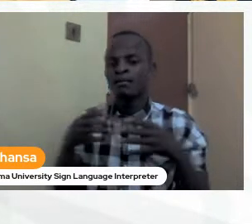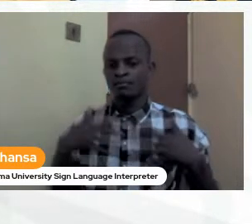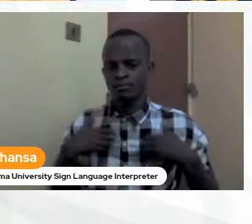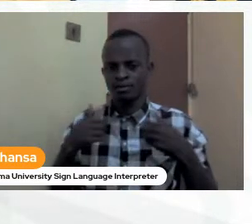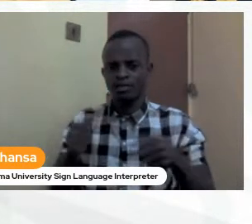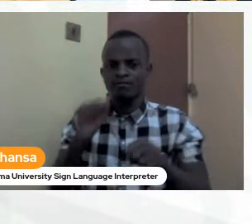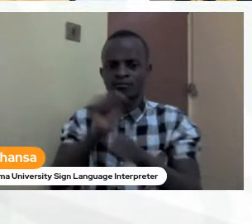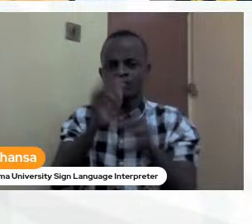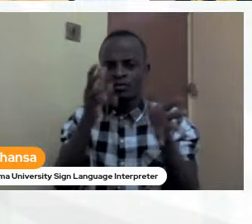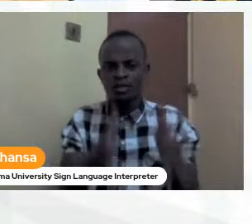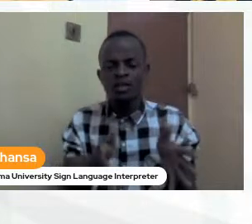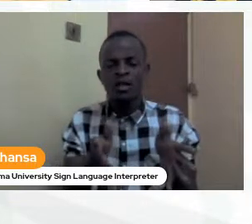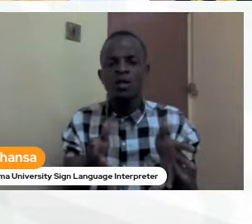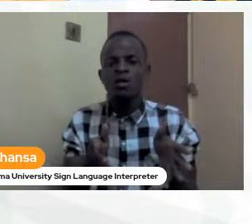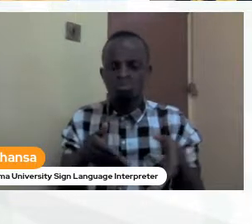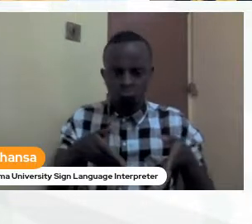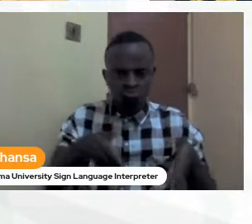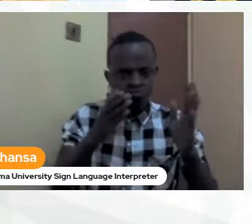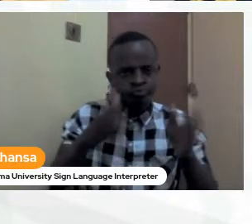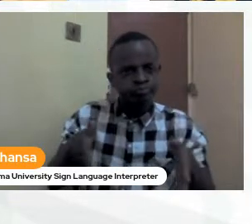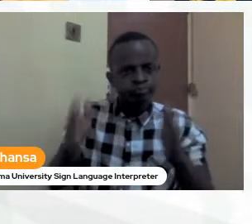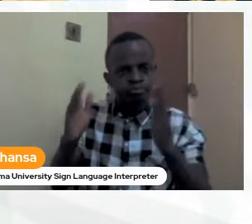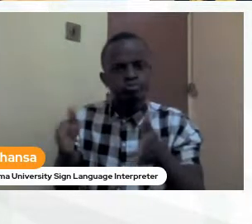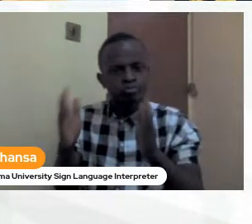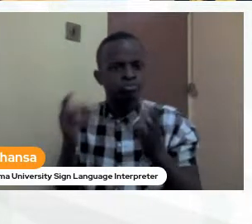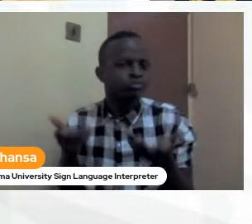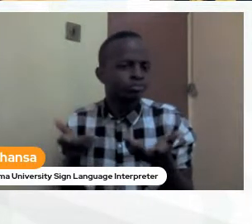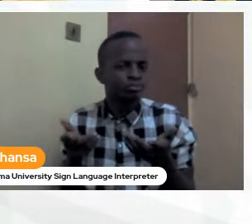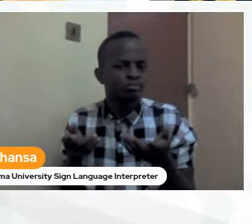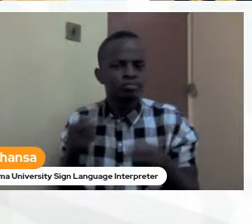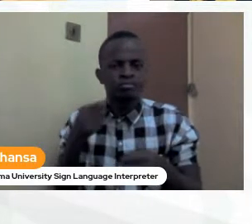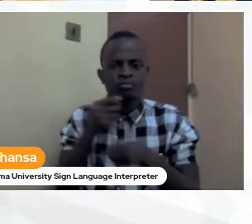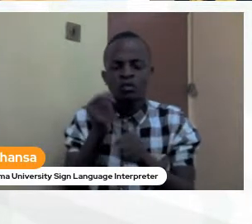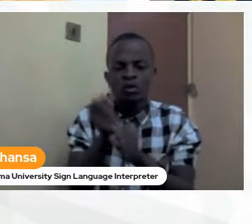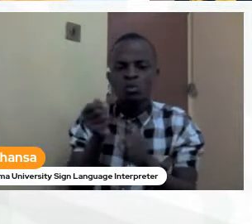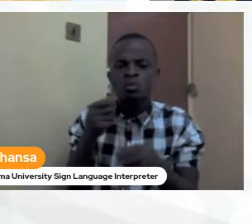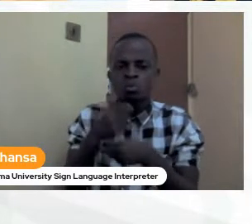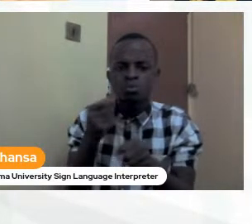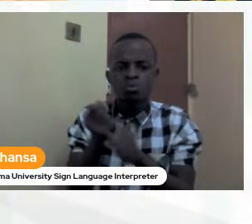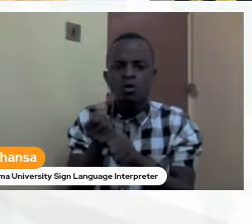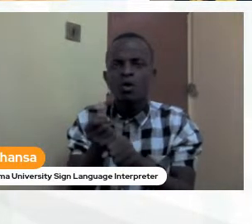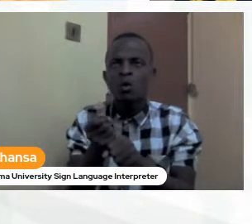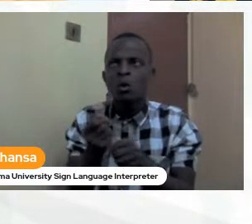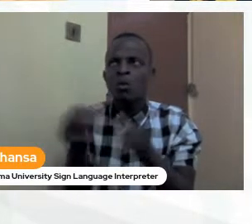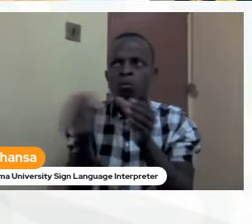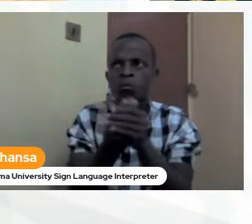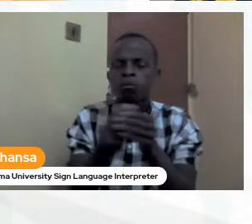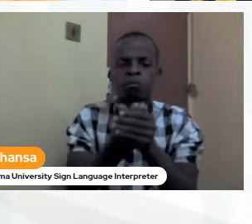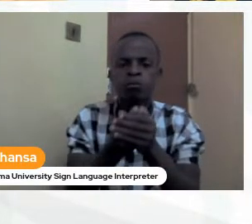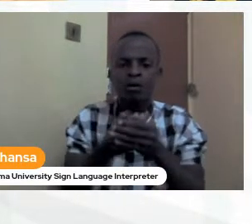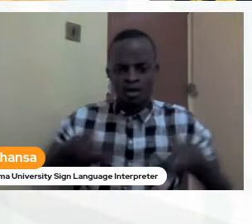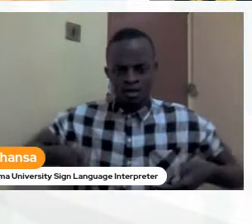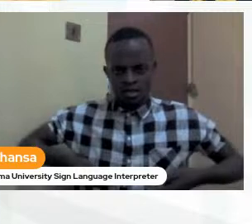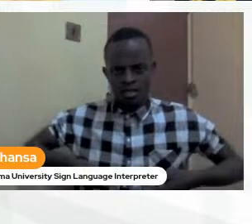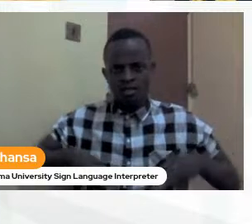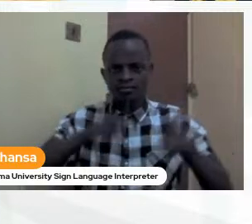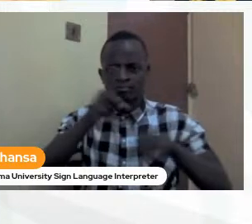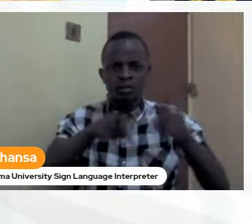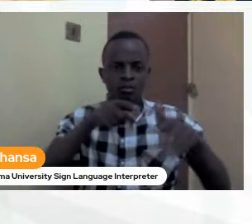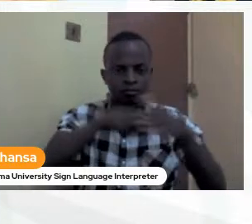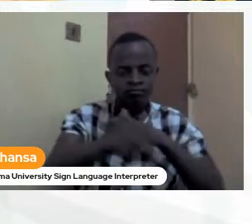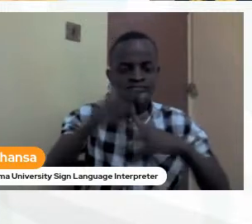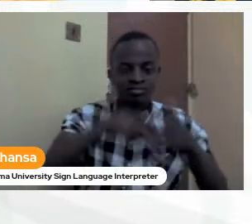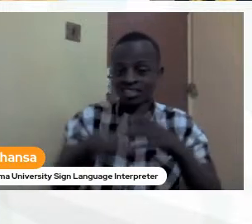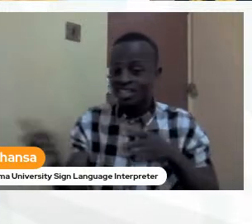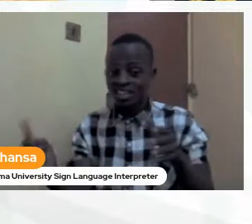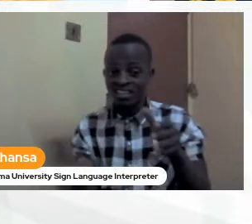system doesn't allow or doesn't permit, or there are no avenues for adolescents to participate. And so it's very difficult for them